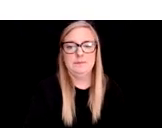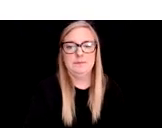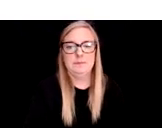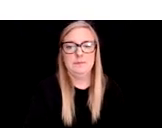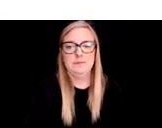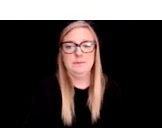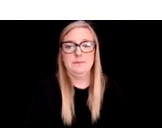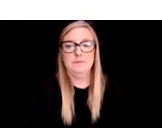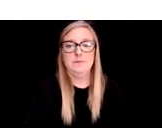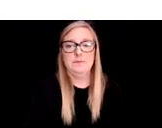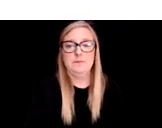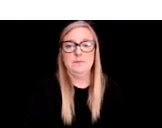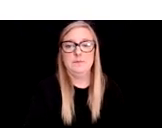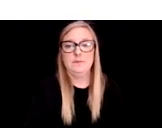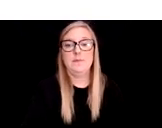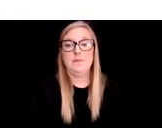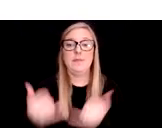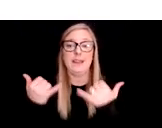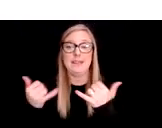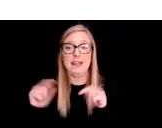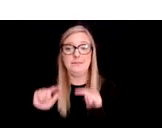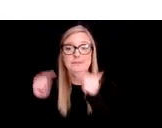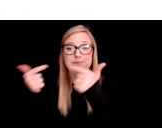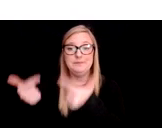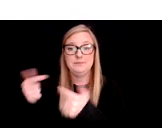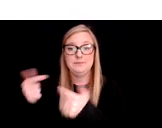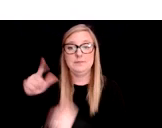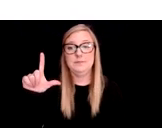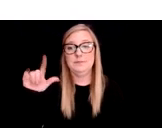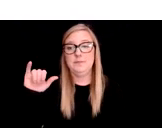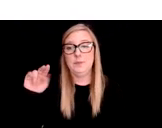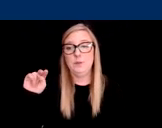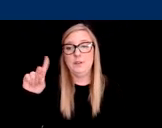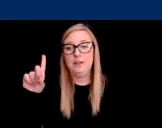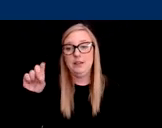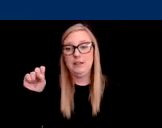Okay, I'm going to hand back to Lindsay to talk through our next case study.